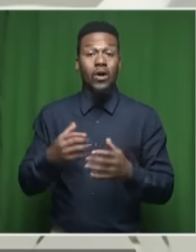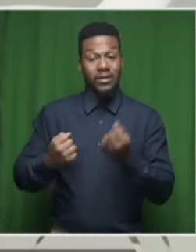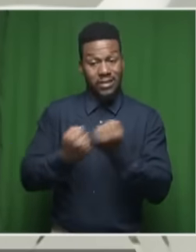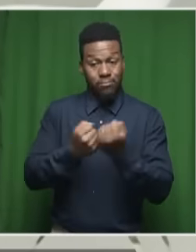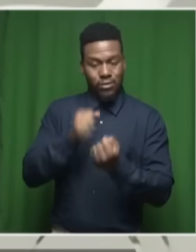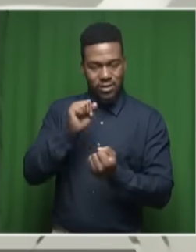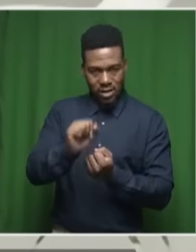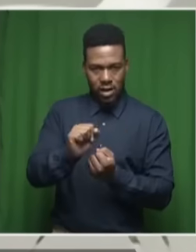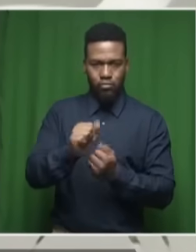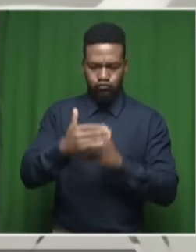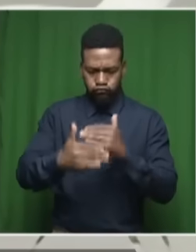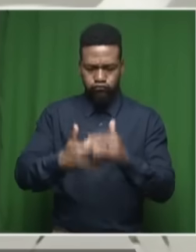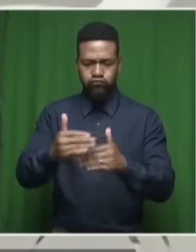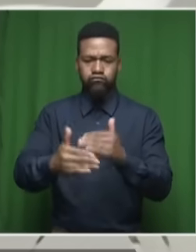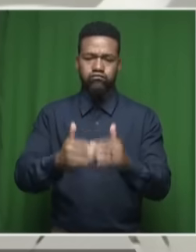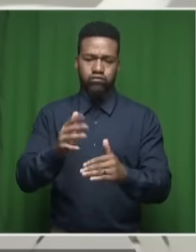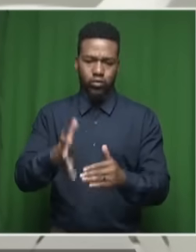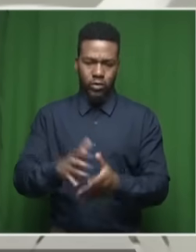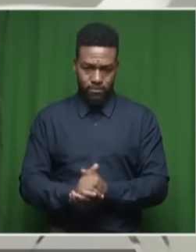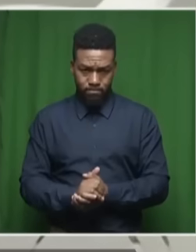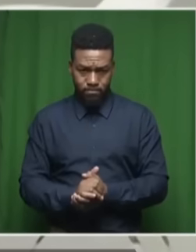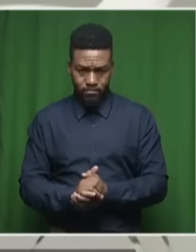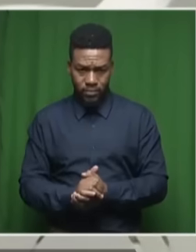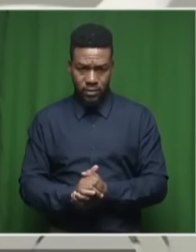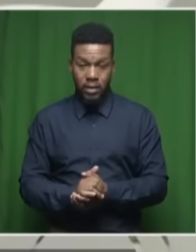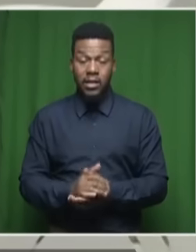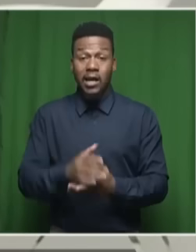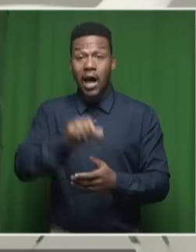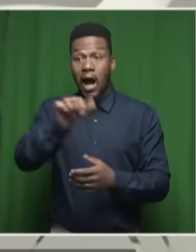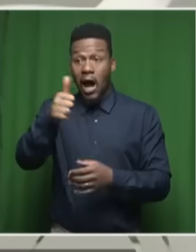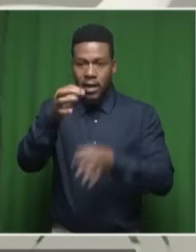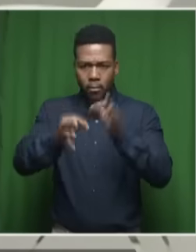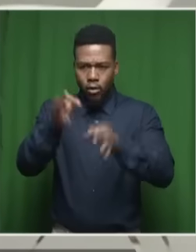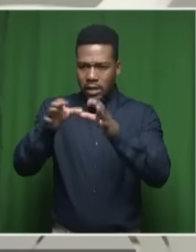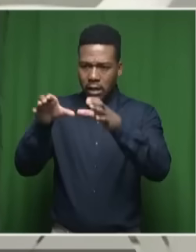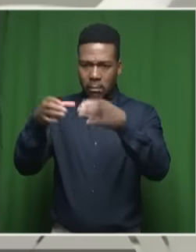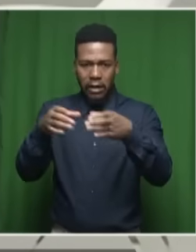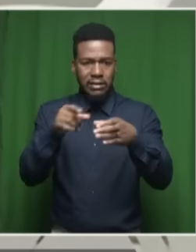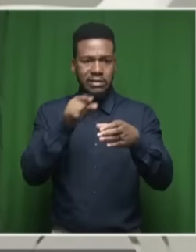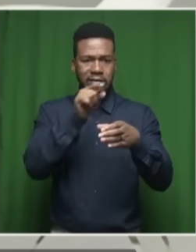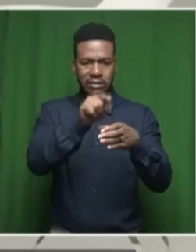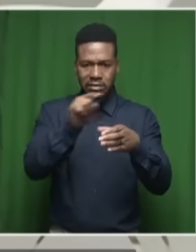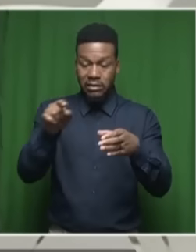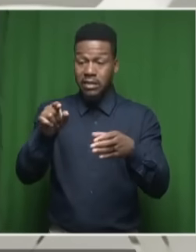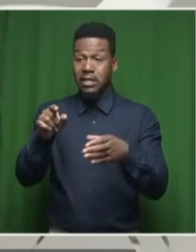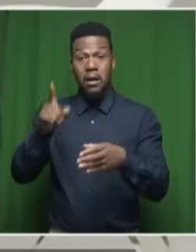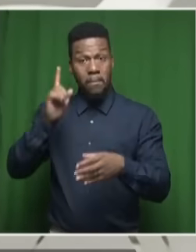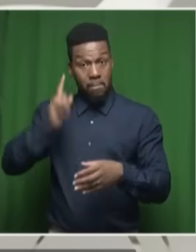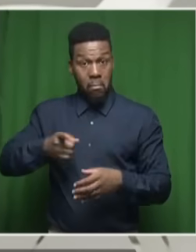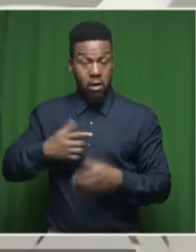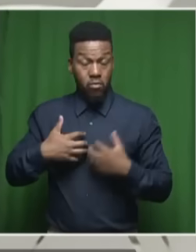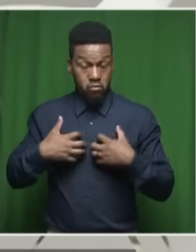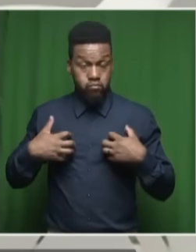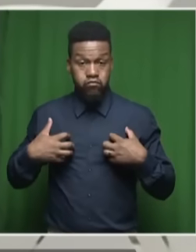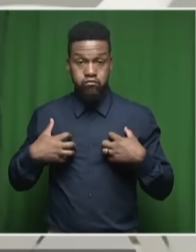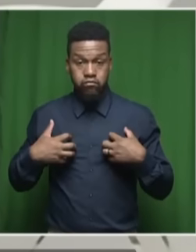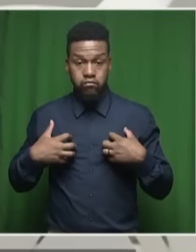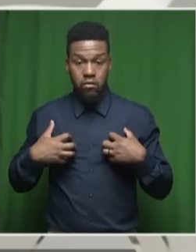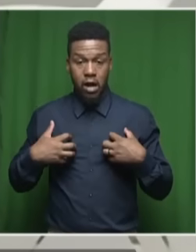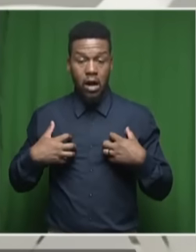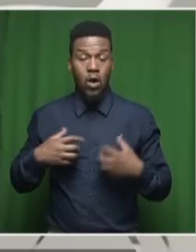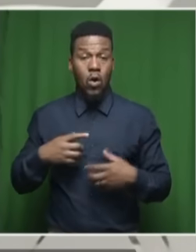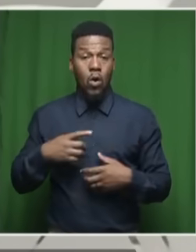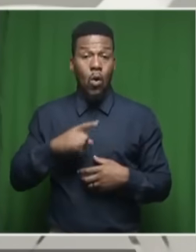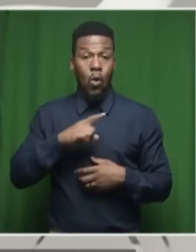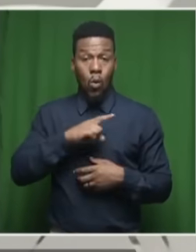time, other political parties, and in the main who are in the opposition, should be worried about the growth of other political